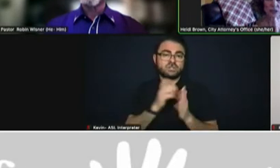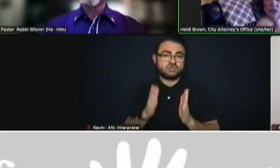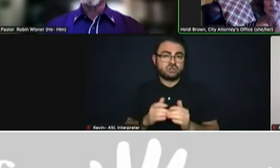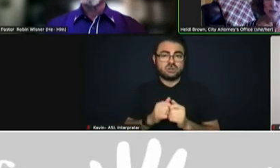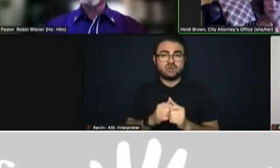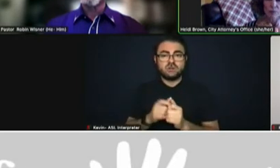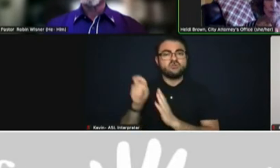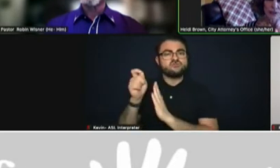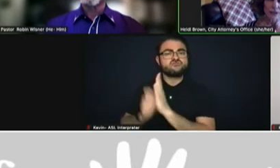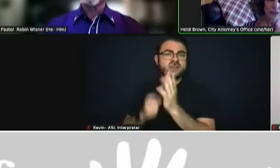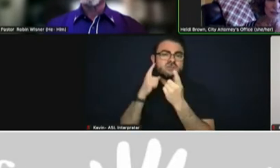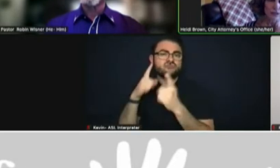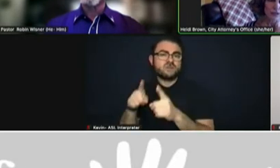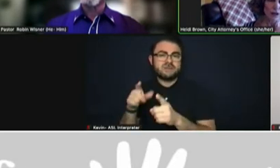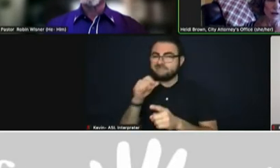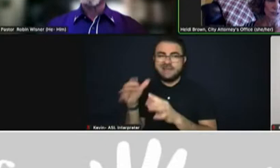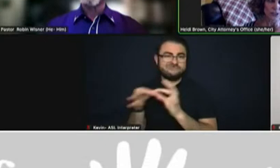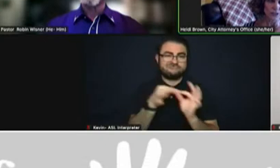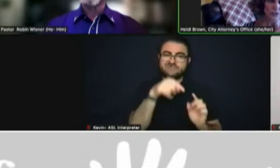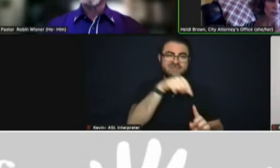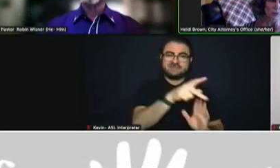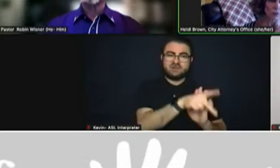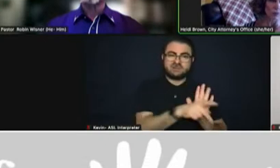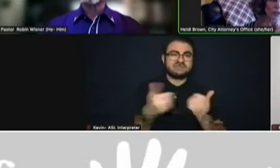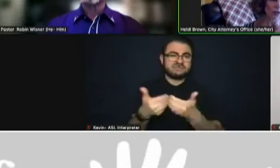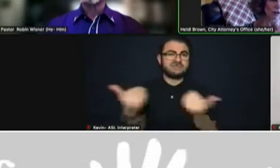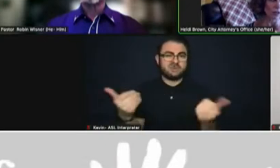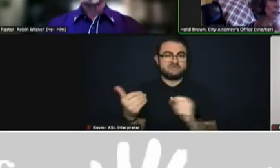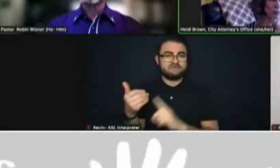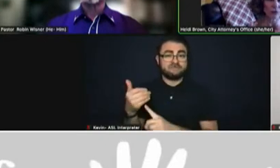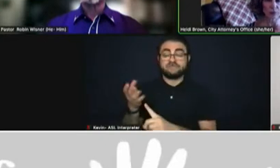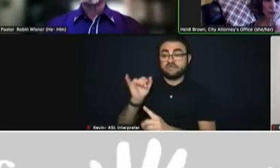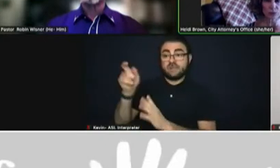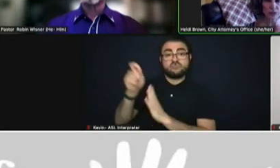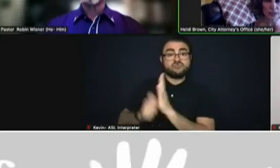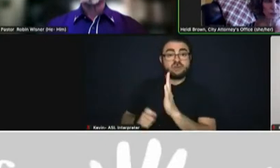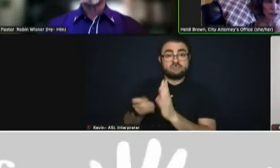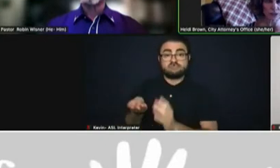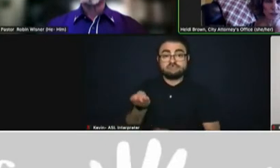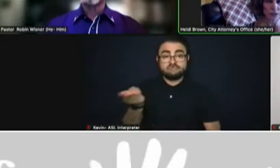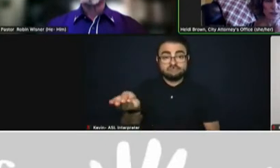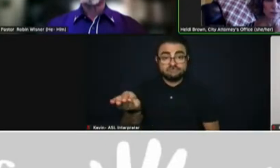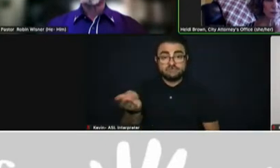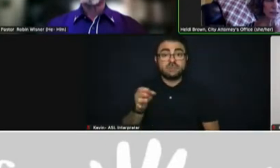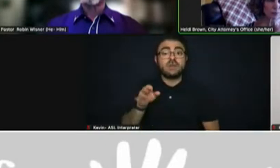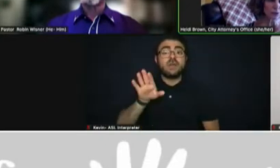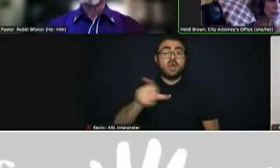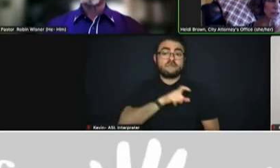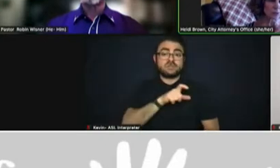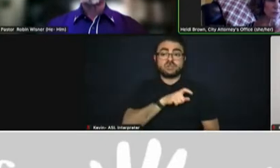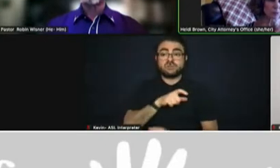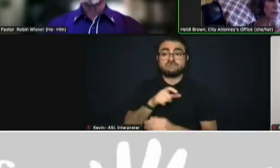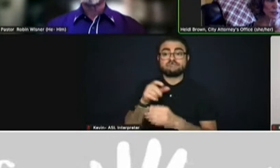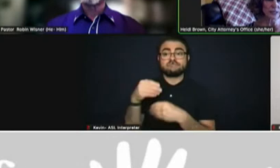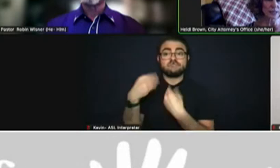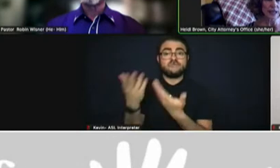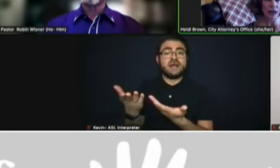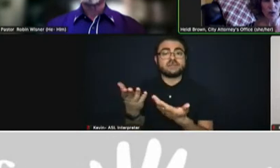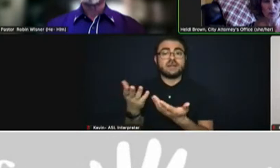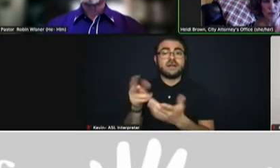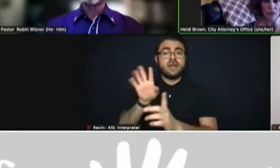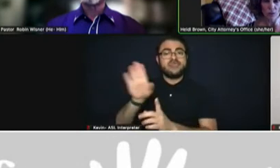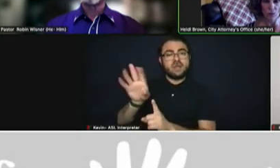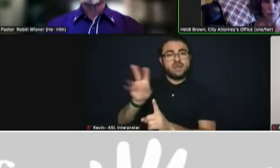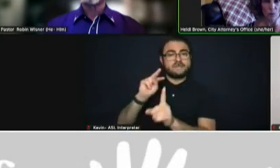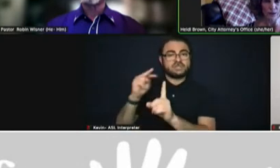policy. But the officer gives what we call a perceptual statement. The perceptual statement, we listed